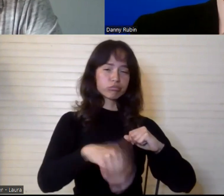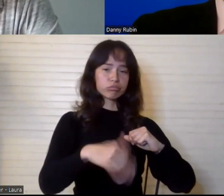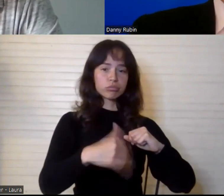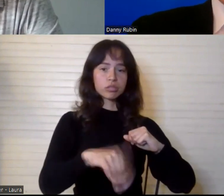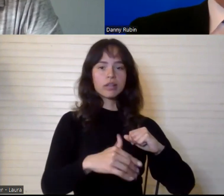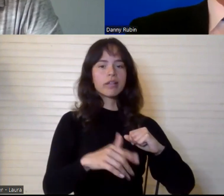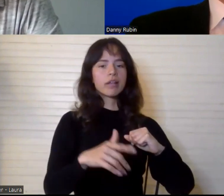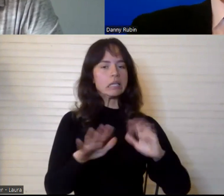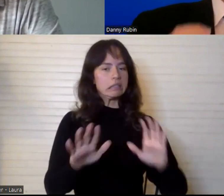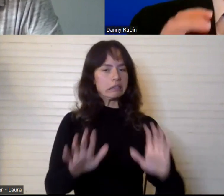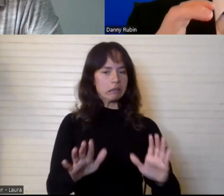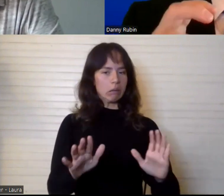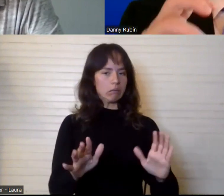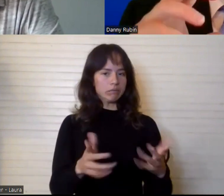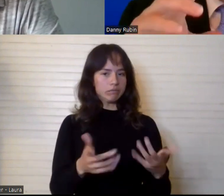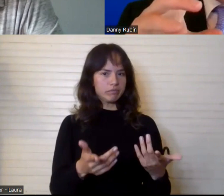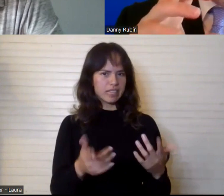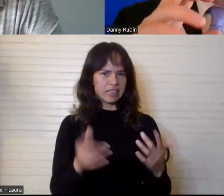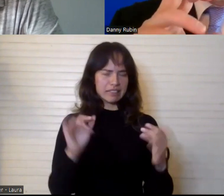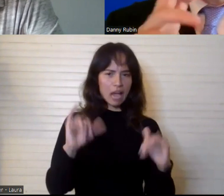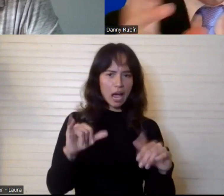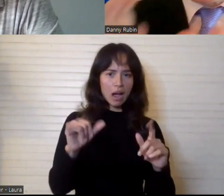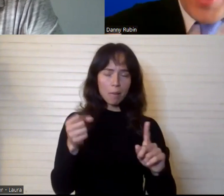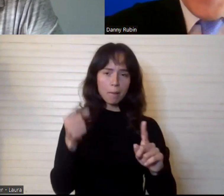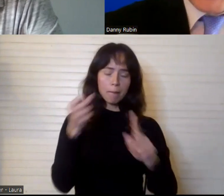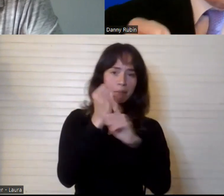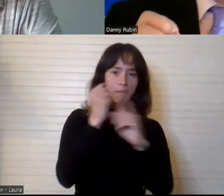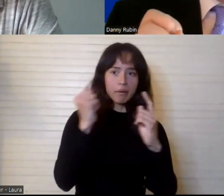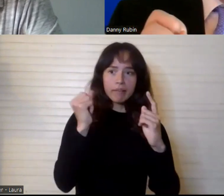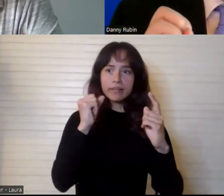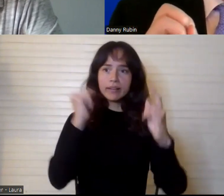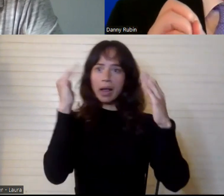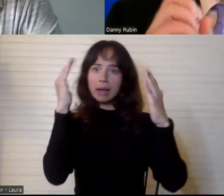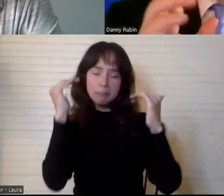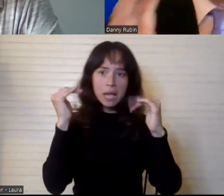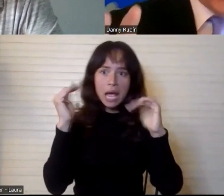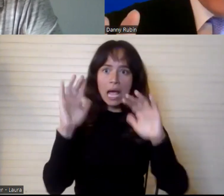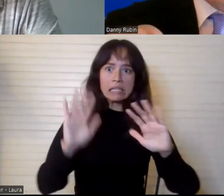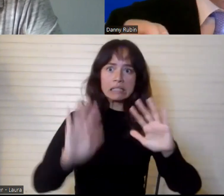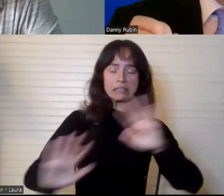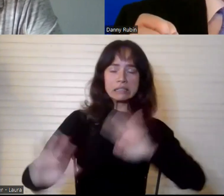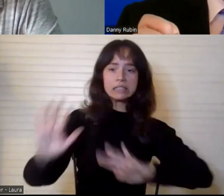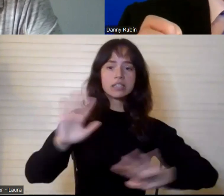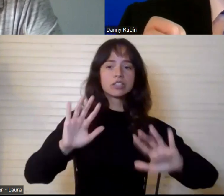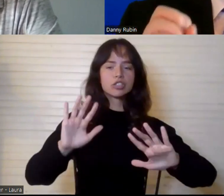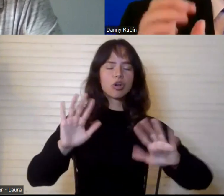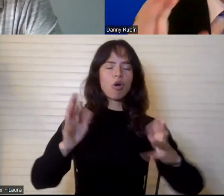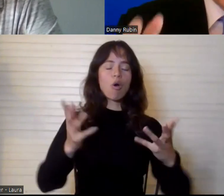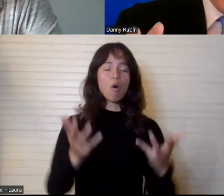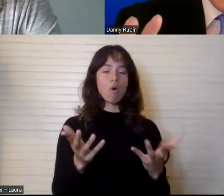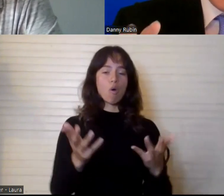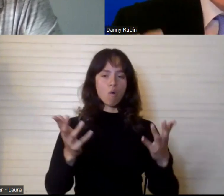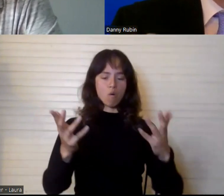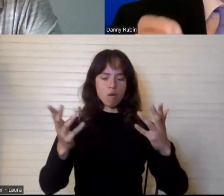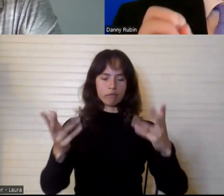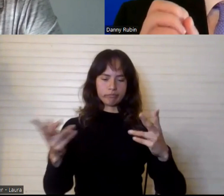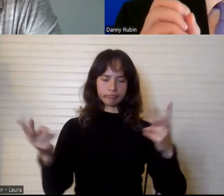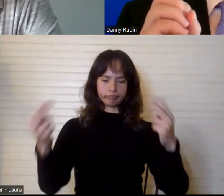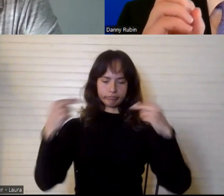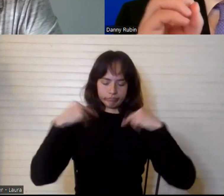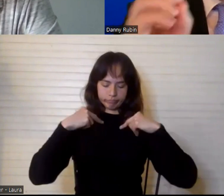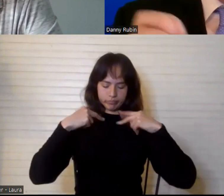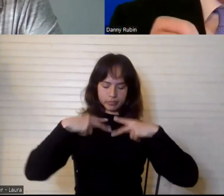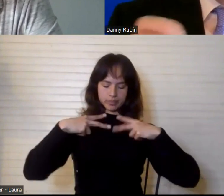live. And how do you bring in sort of soft skills, diplomacy,